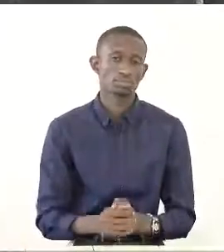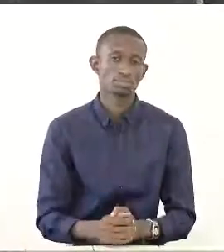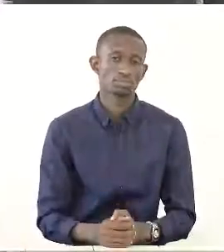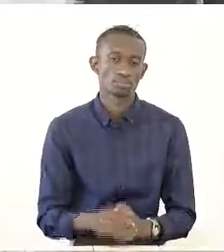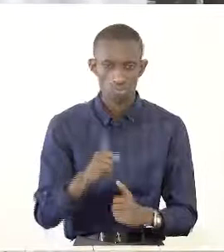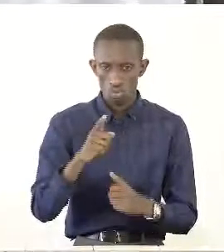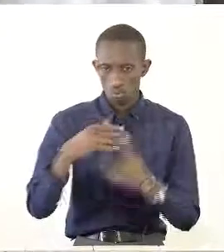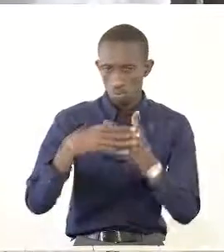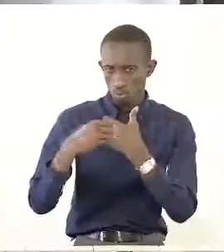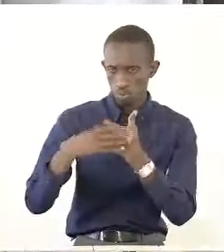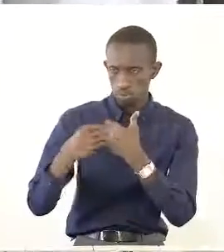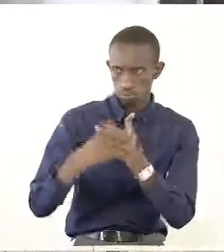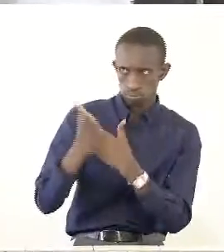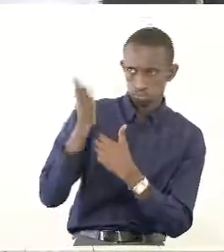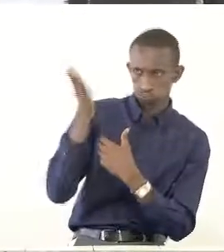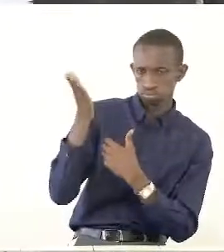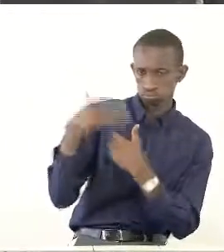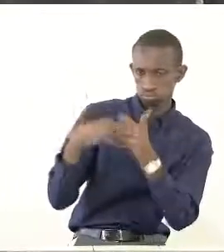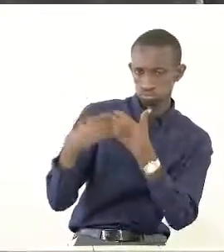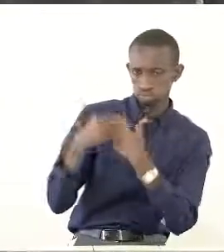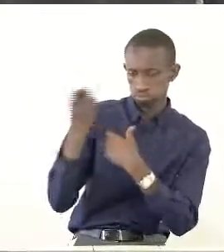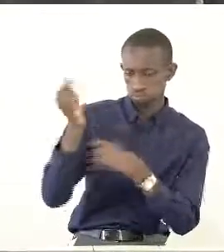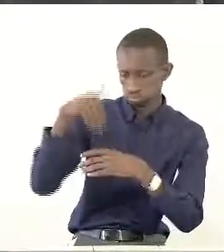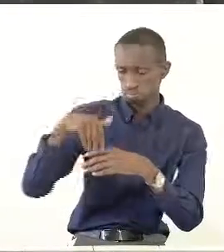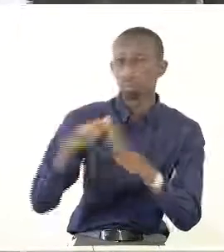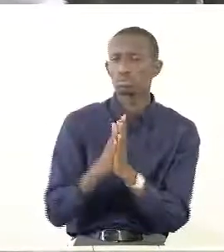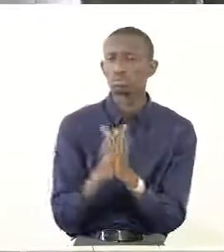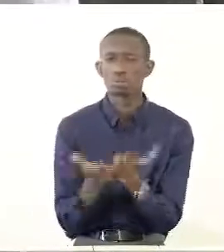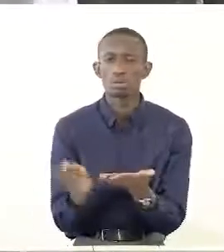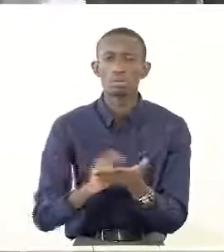write this formula in your record book for reference.